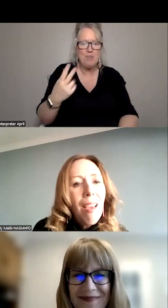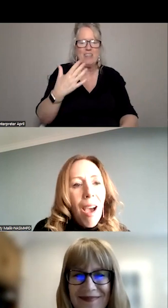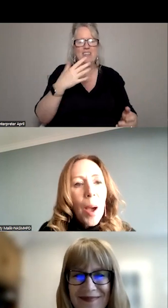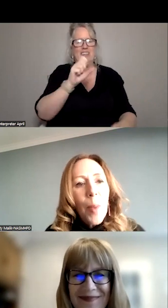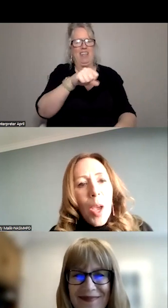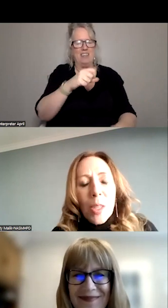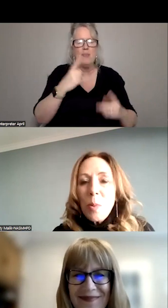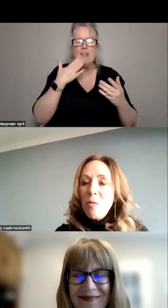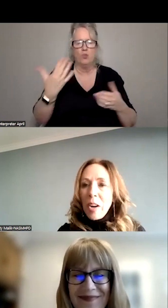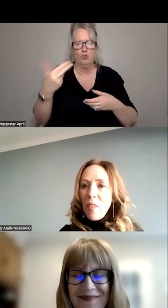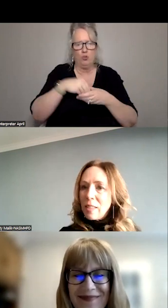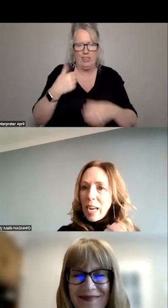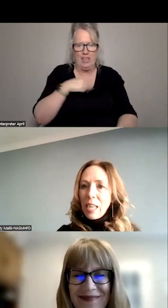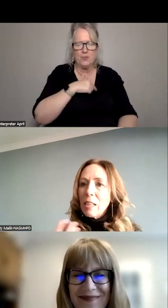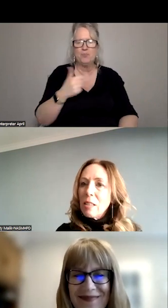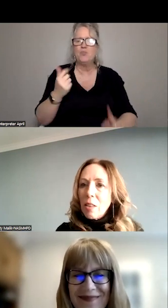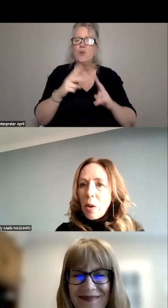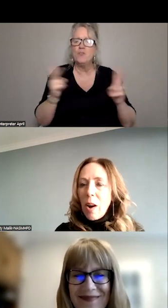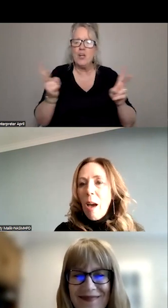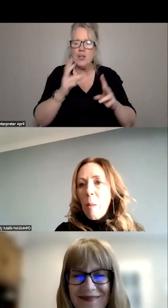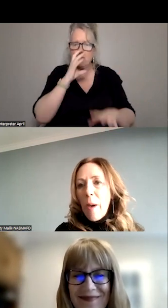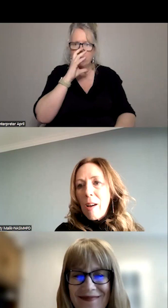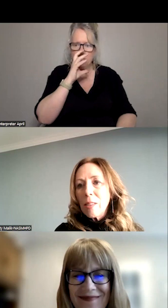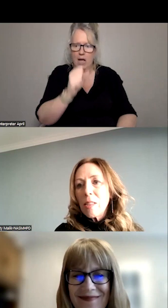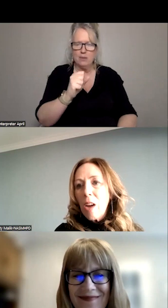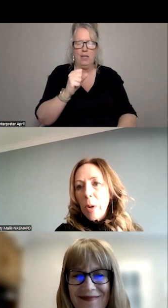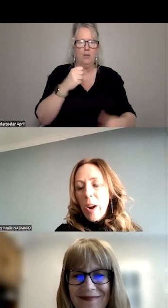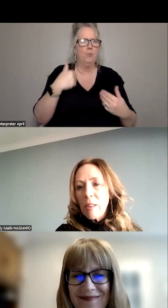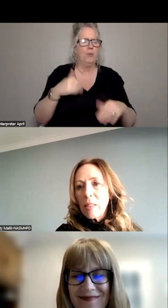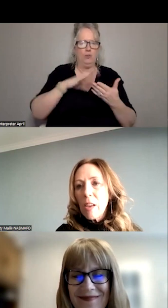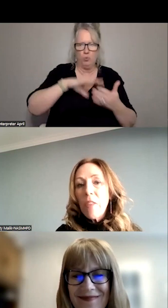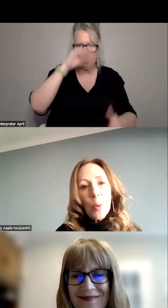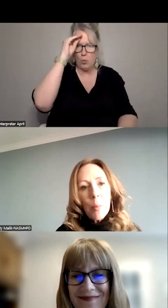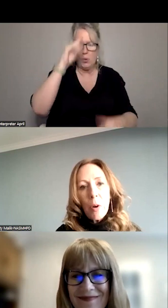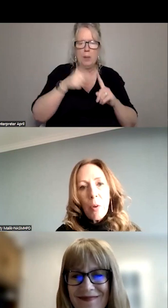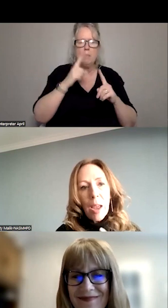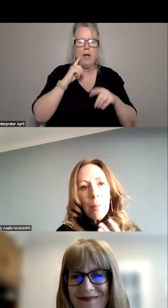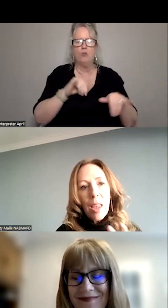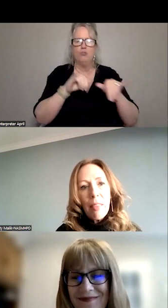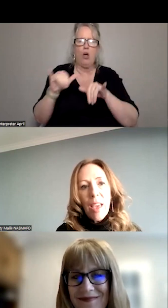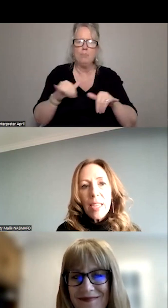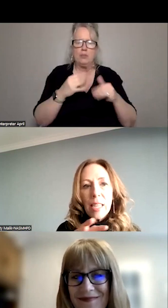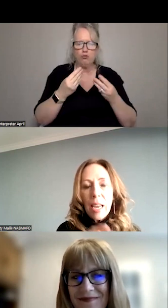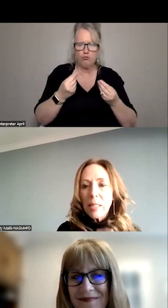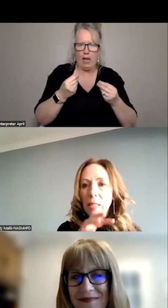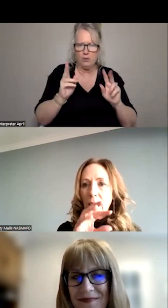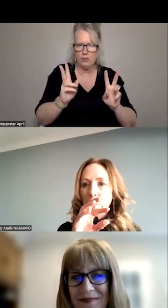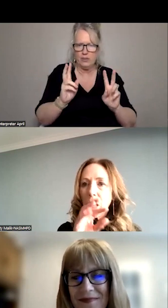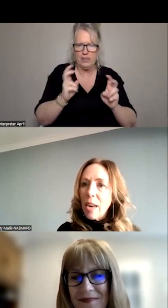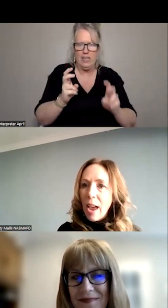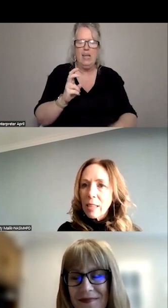us. So it was very fascinating to learn about Common Ground's follow-up program in that